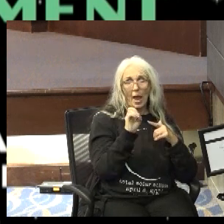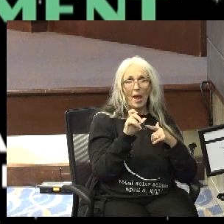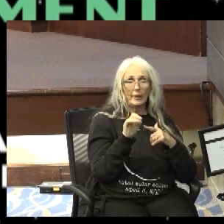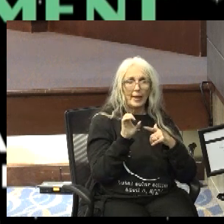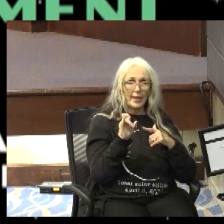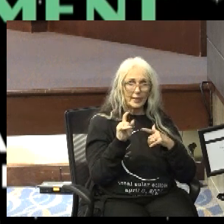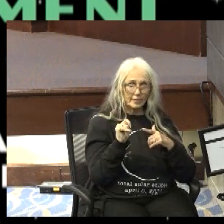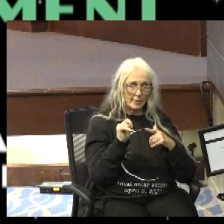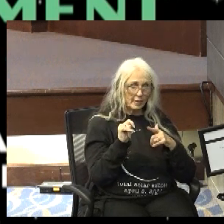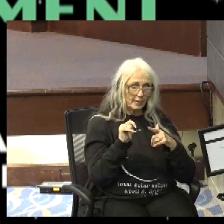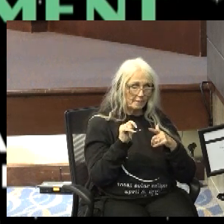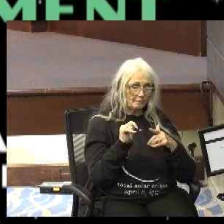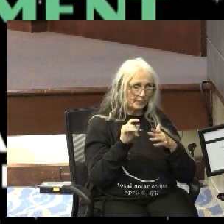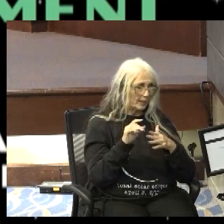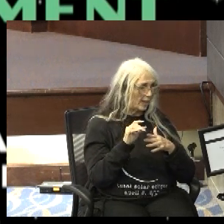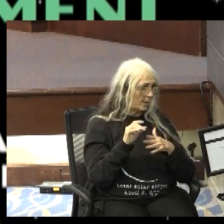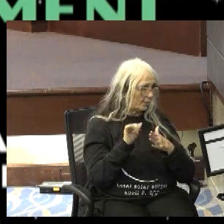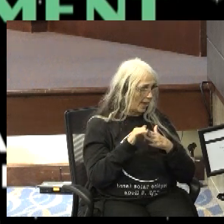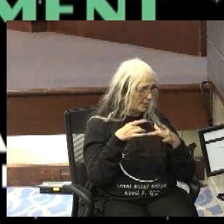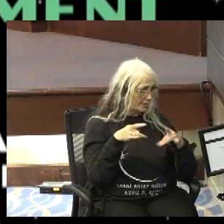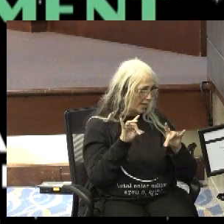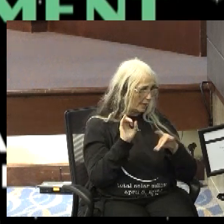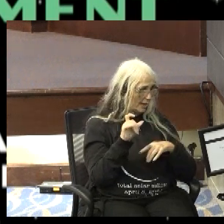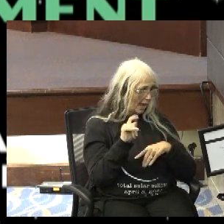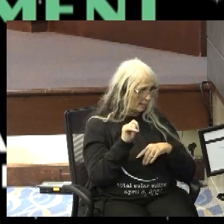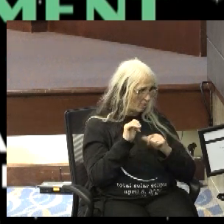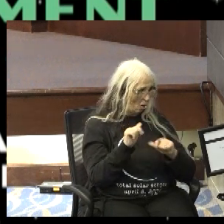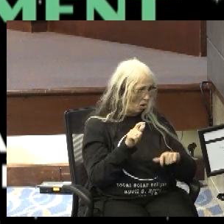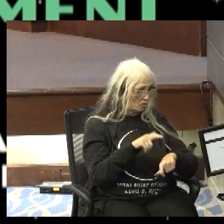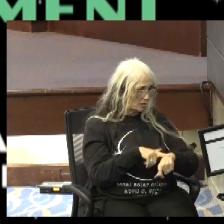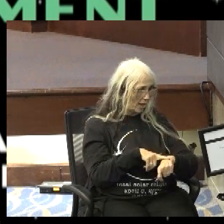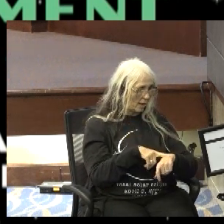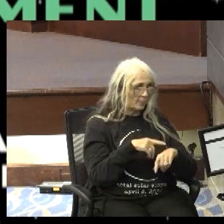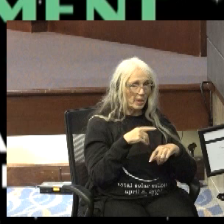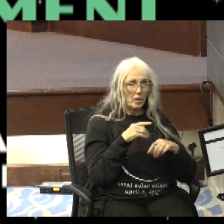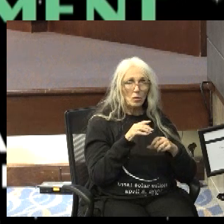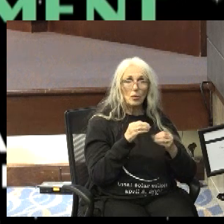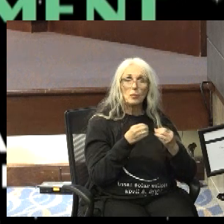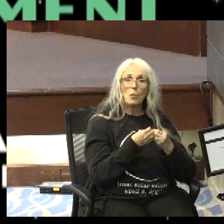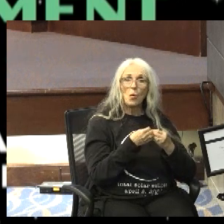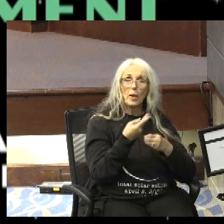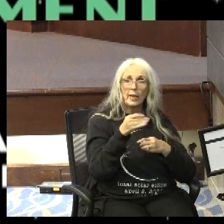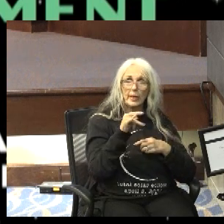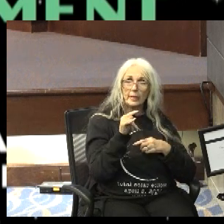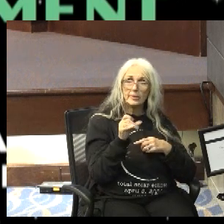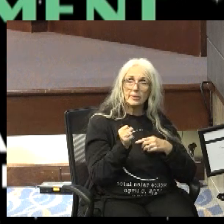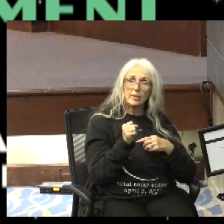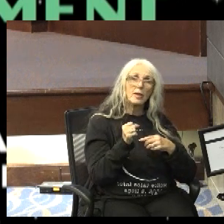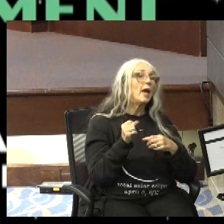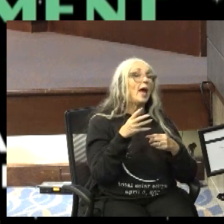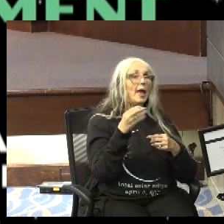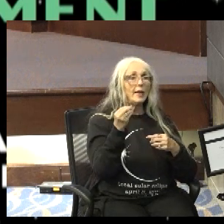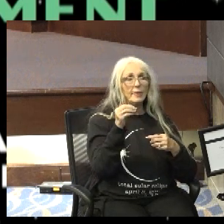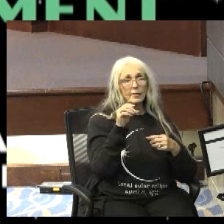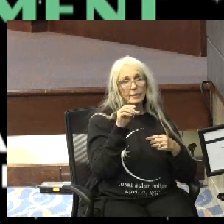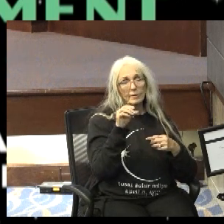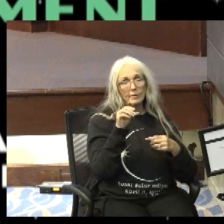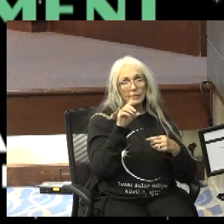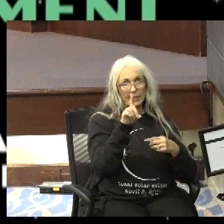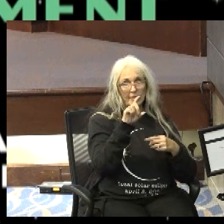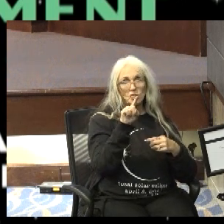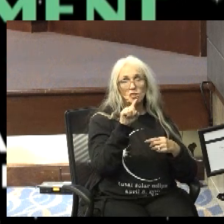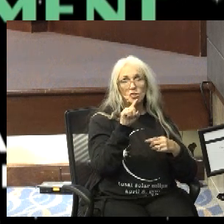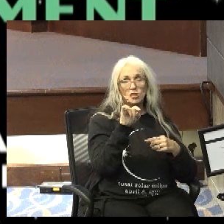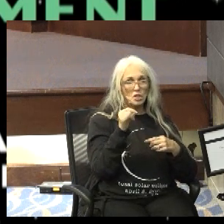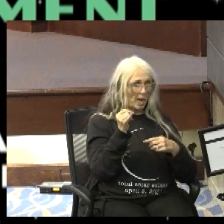know, the greatest rap-selling album of all time. They're responsible for multiple hits that we know. Also, DJ Z-Trip, a DJ for